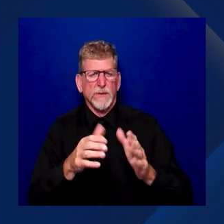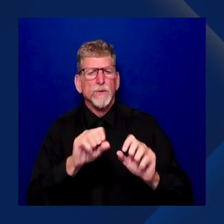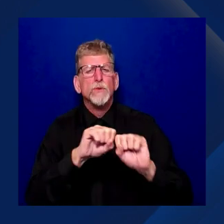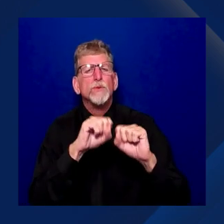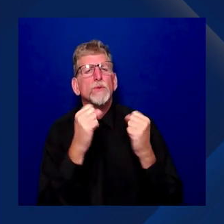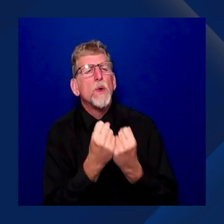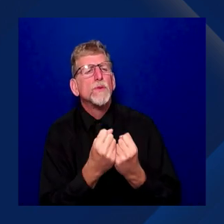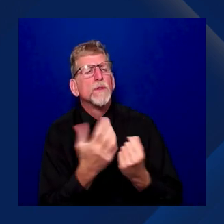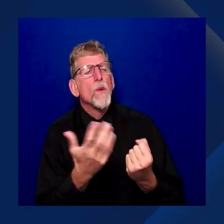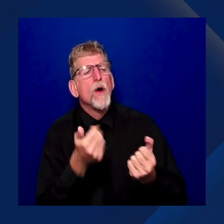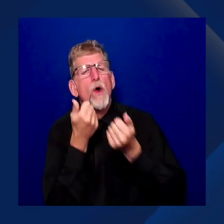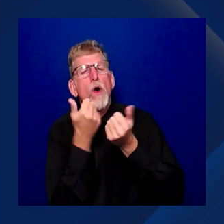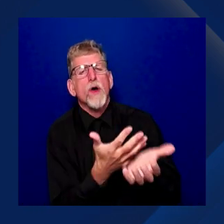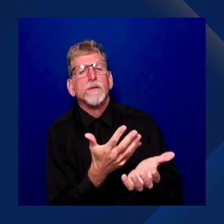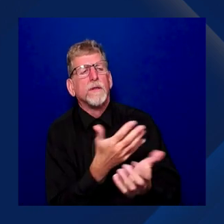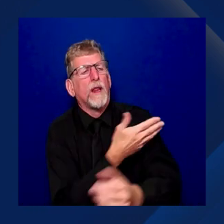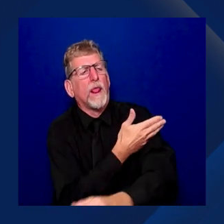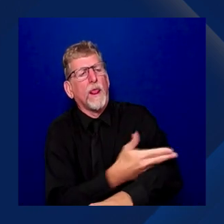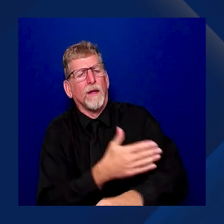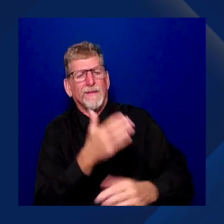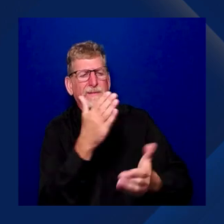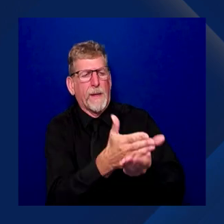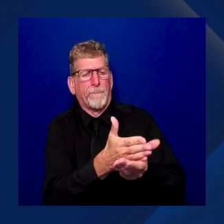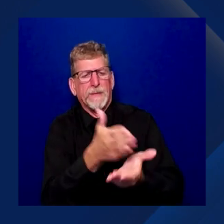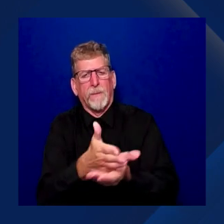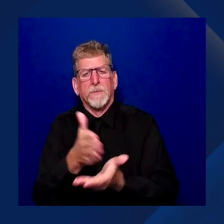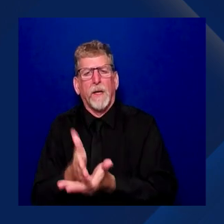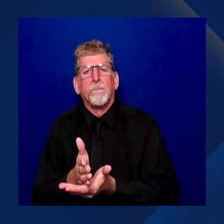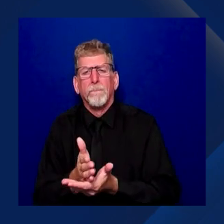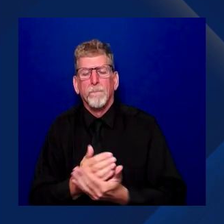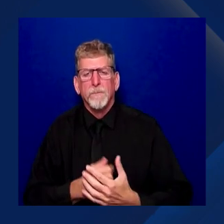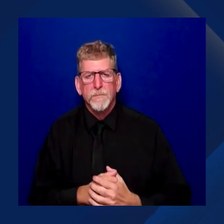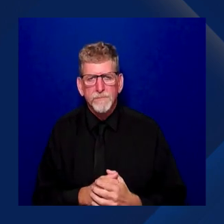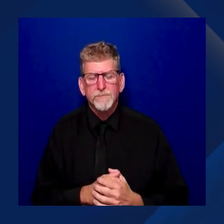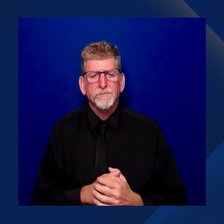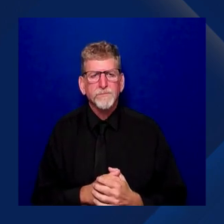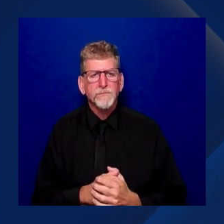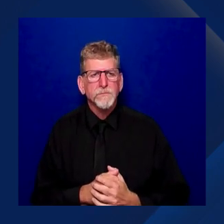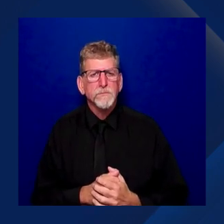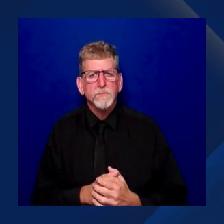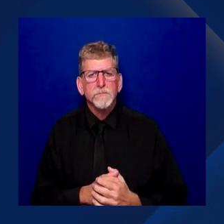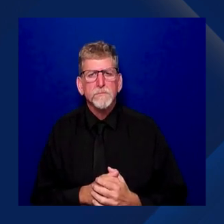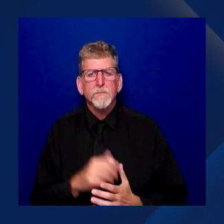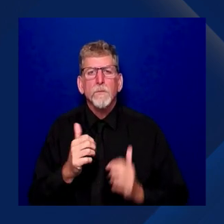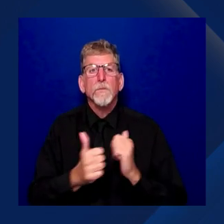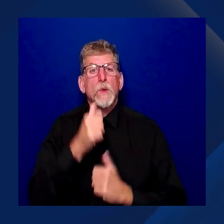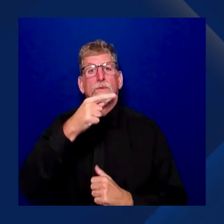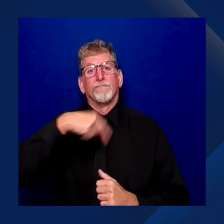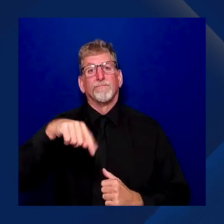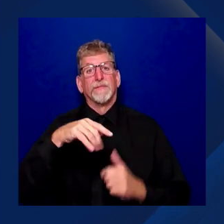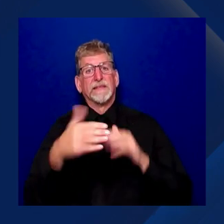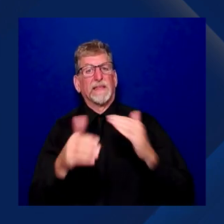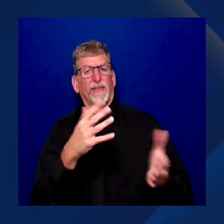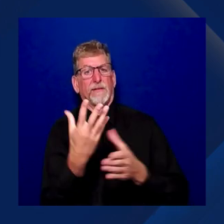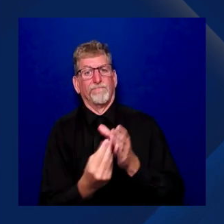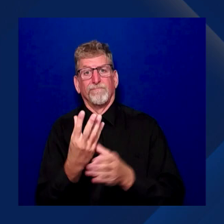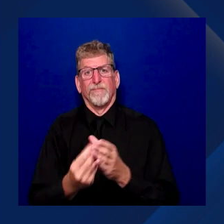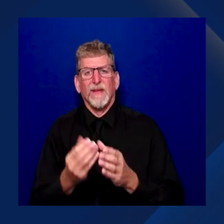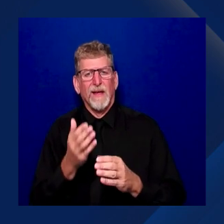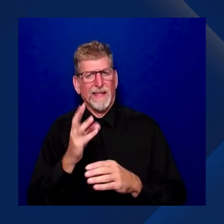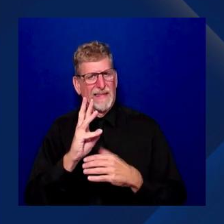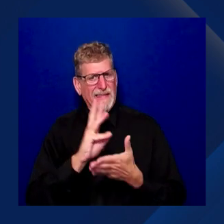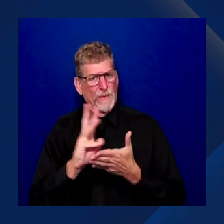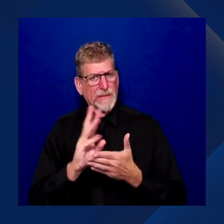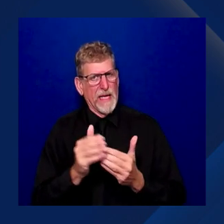when we look at those deaths, the majority of them were after 42 days or after 6 weeks. We have to stop thinking